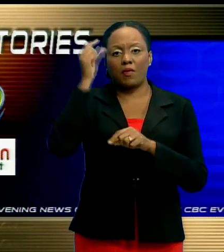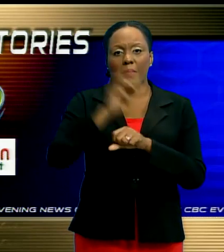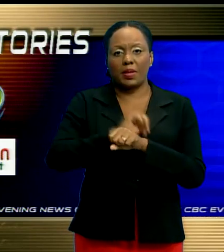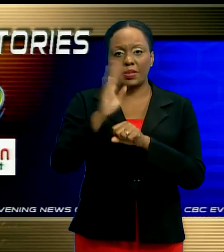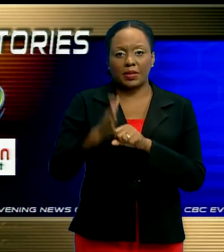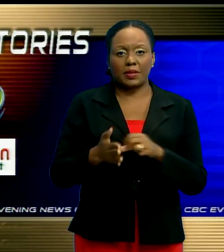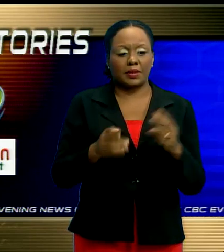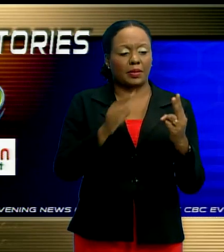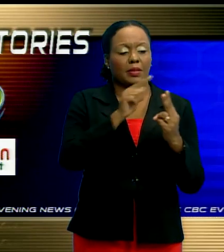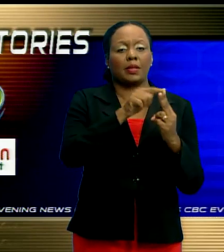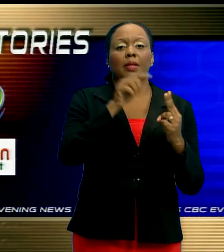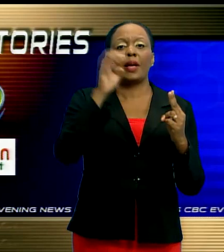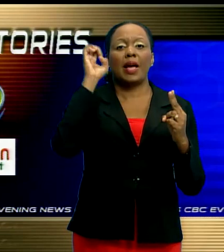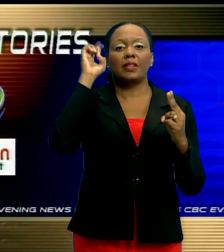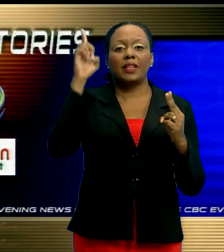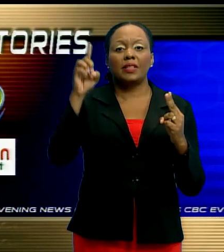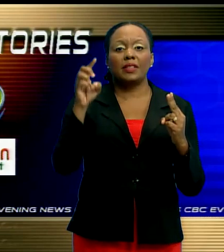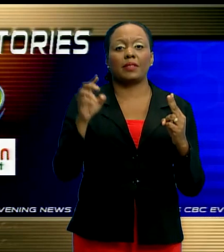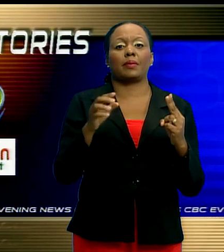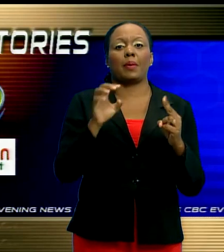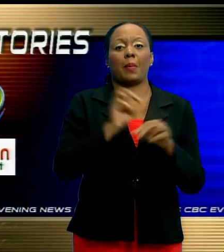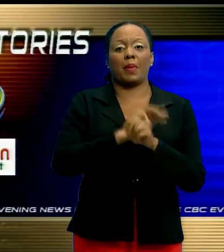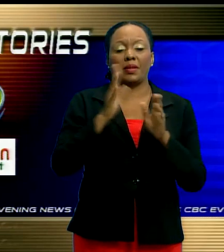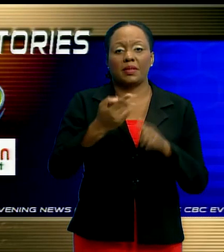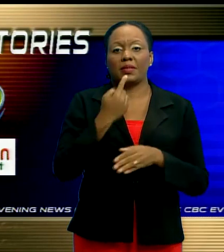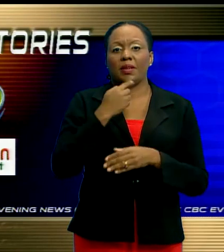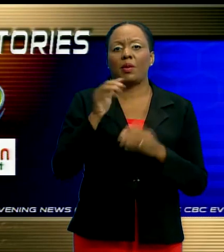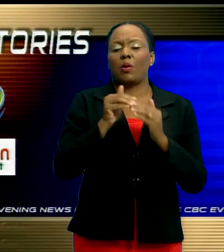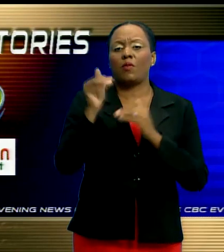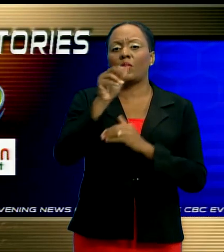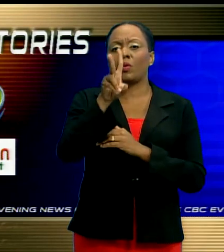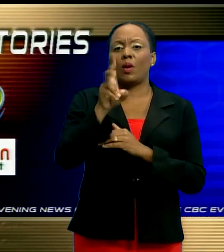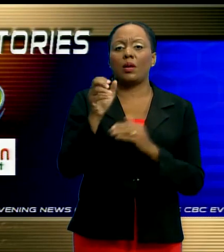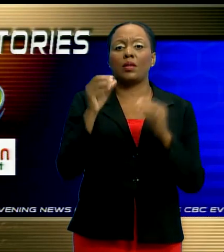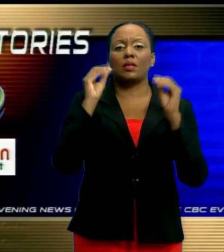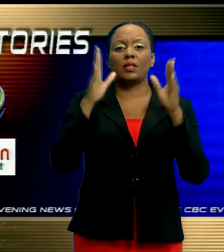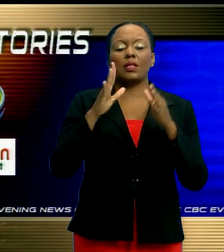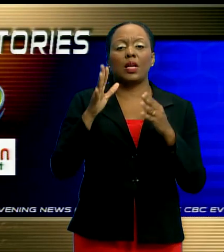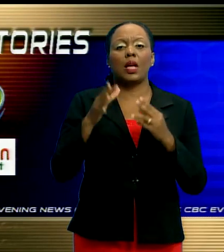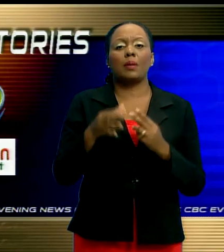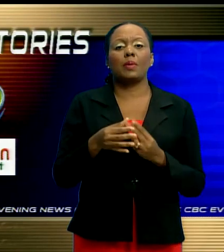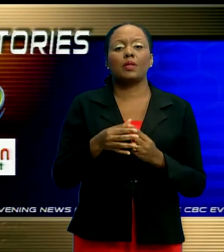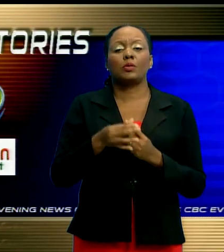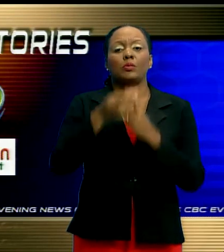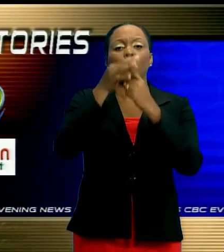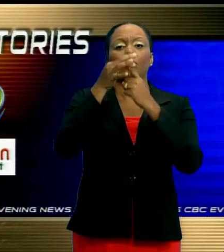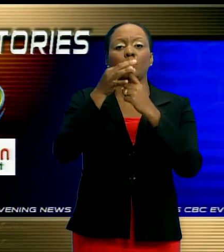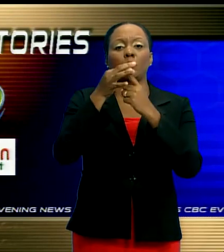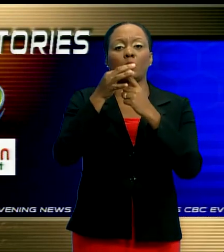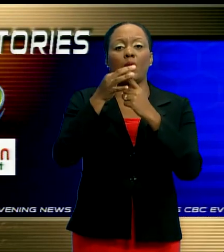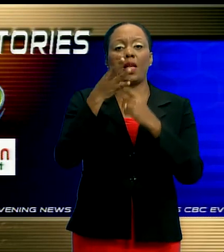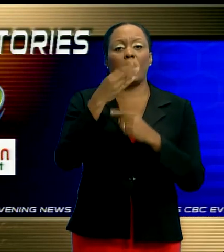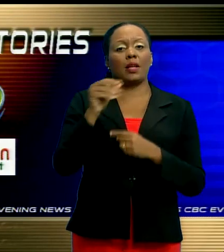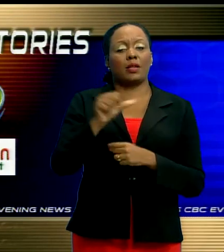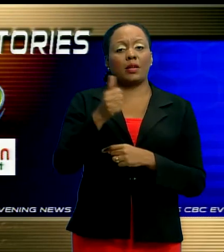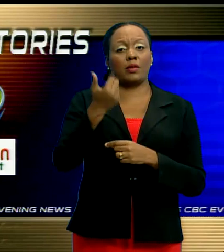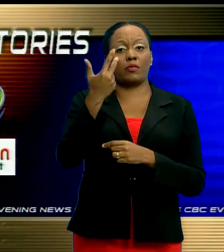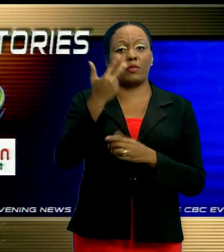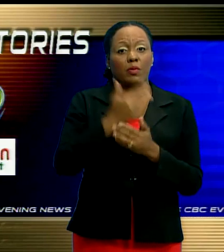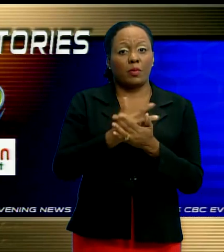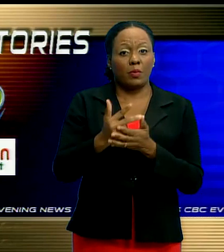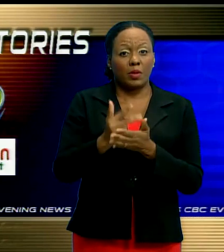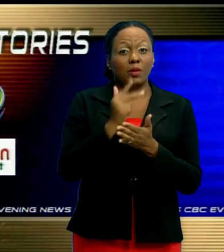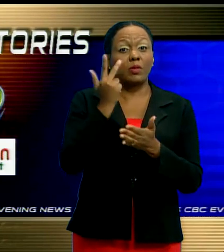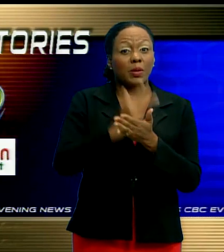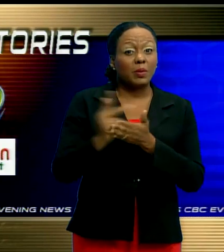from Education Minister Ronald Jones, who says that over 200 teachers have been appointed to the public service. And within another 3 weeks, just